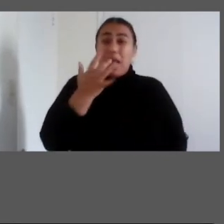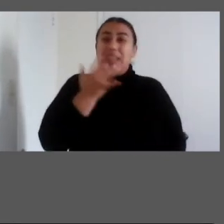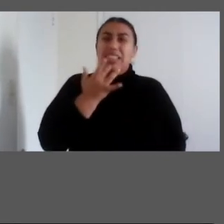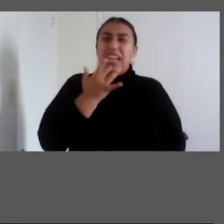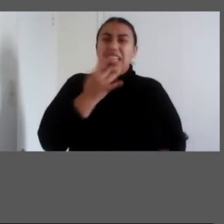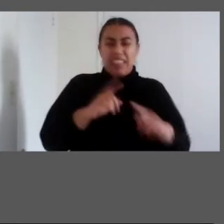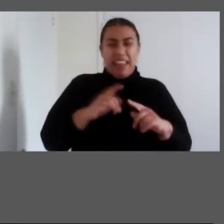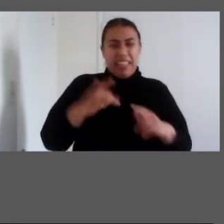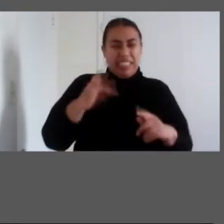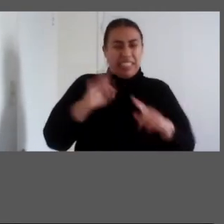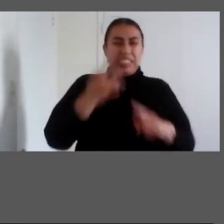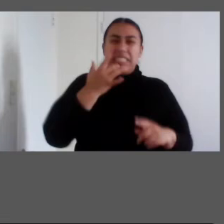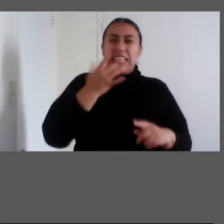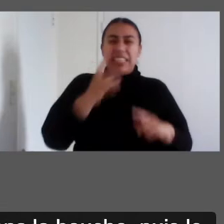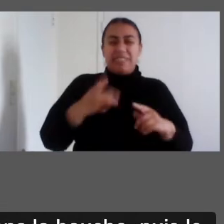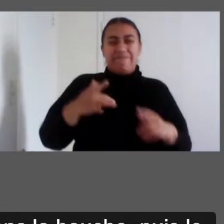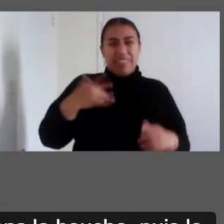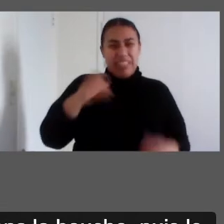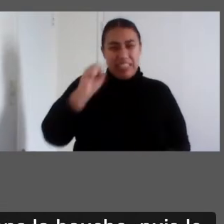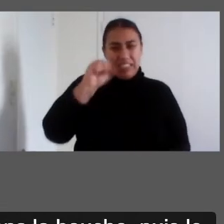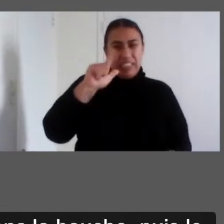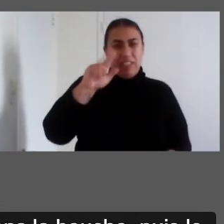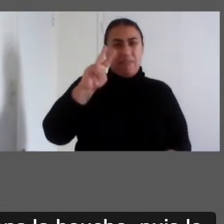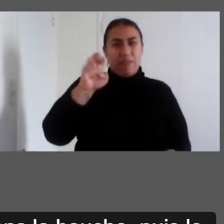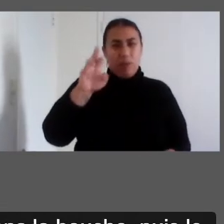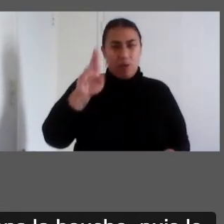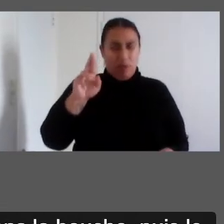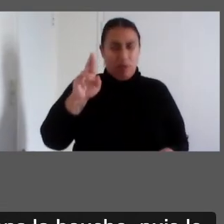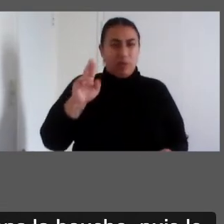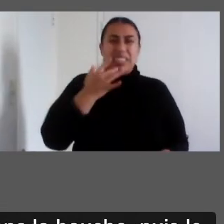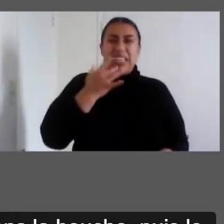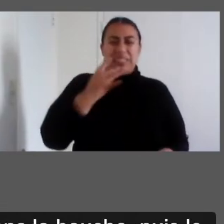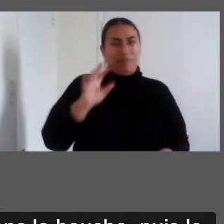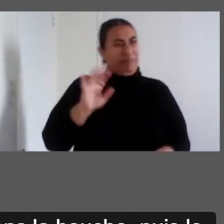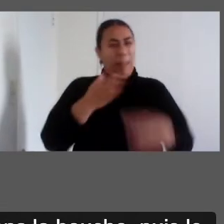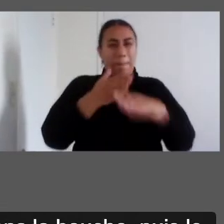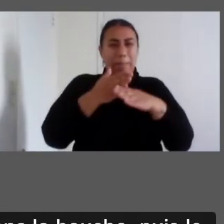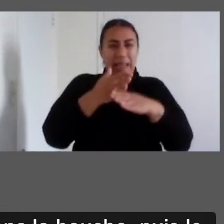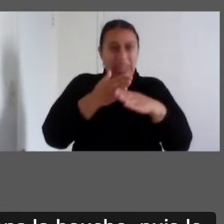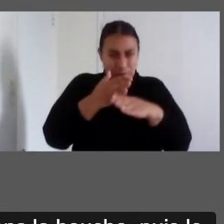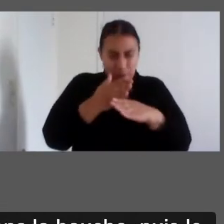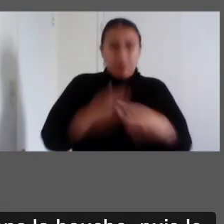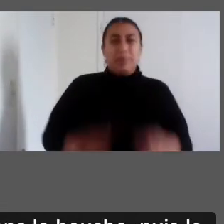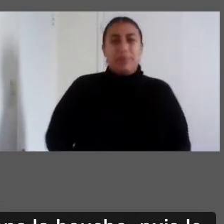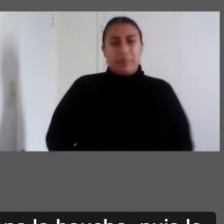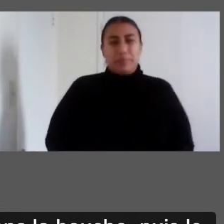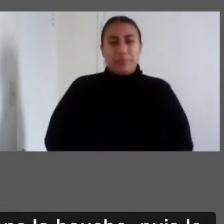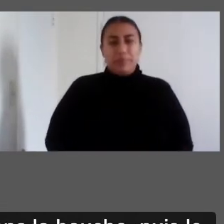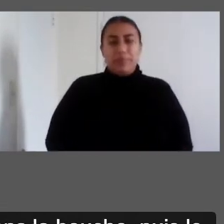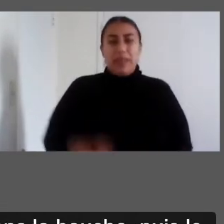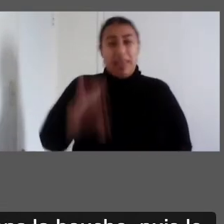of saying you have a different taste in your mouth. Patients sometimes report it's a metallic flavor that they have, and then their headache sets